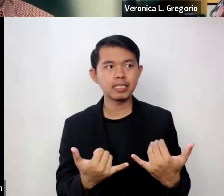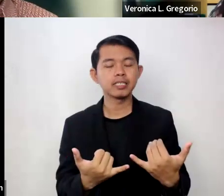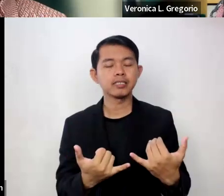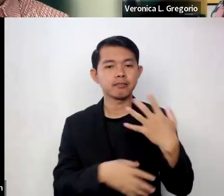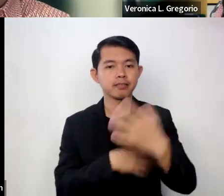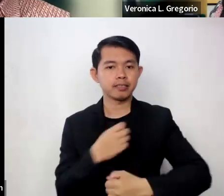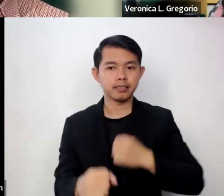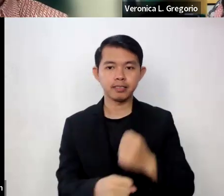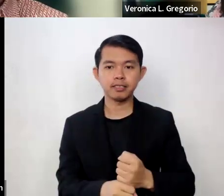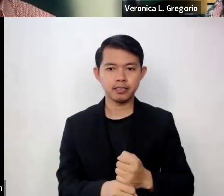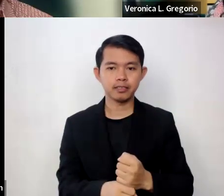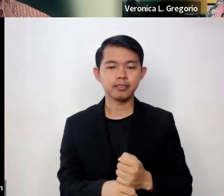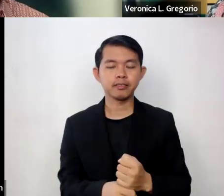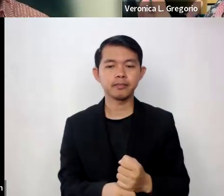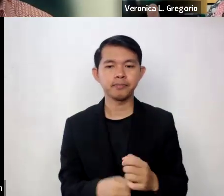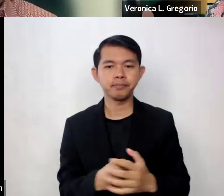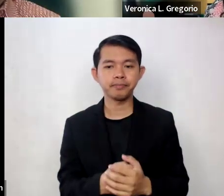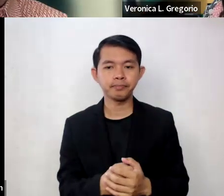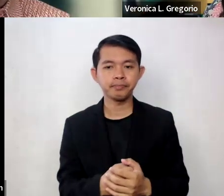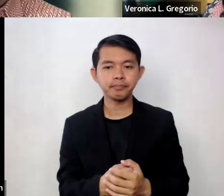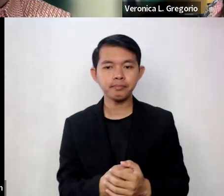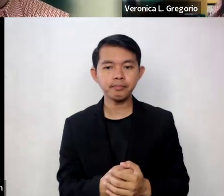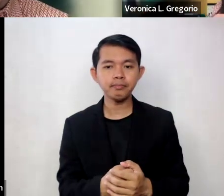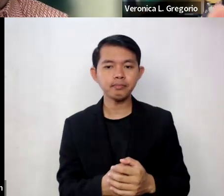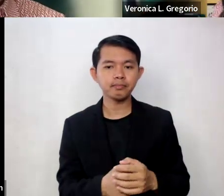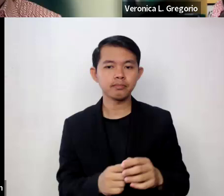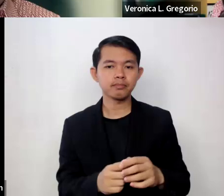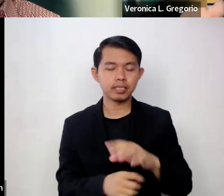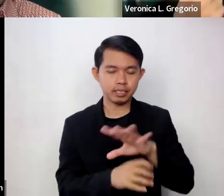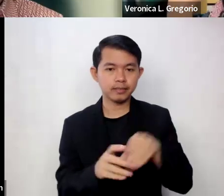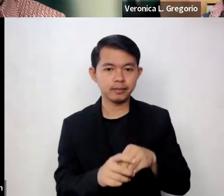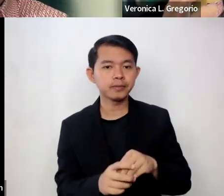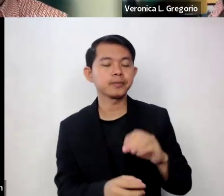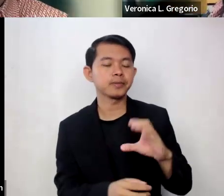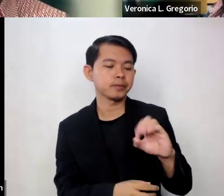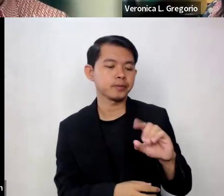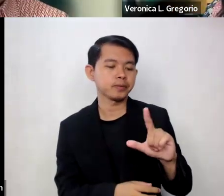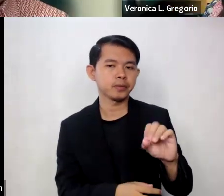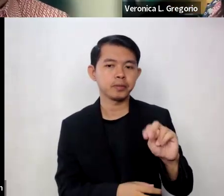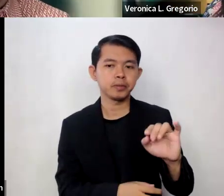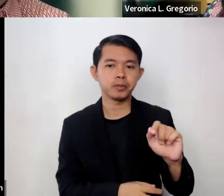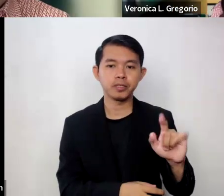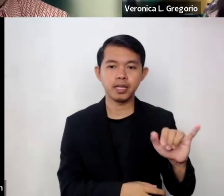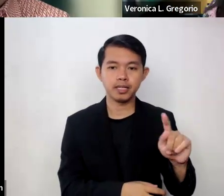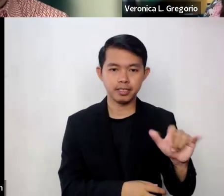overarching na tema niya, 'di ba, ay on decoloniality as well. Or can you correct me if baka Yes. mali yung naalala ko?